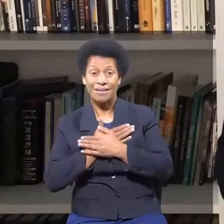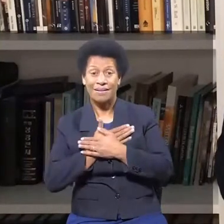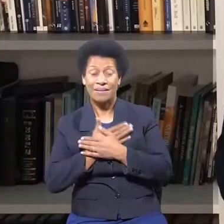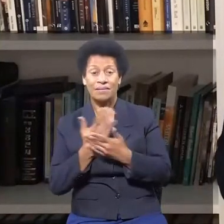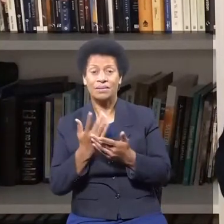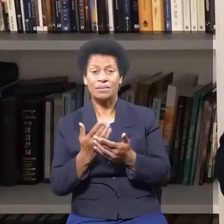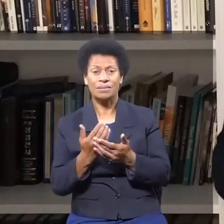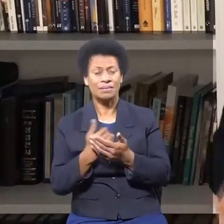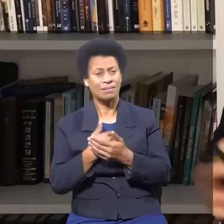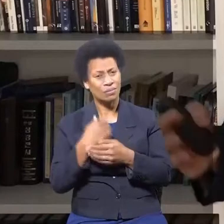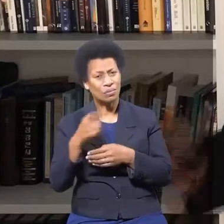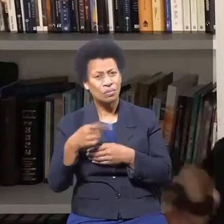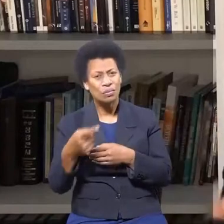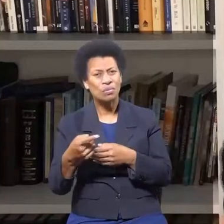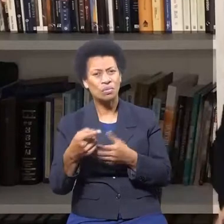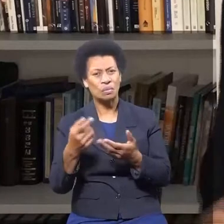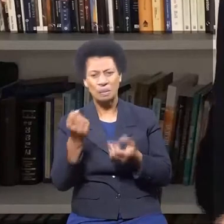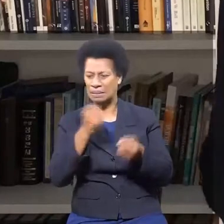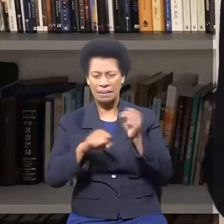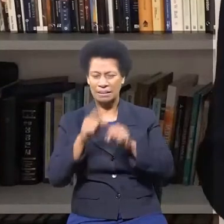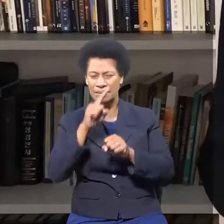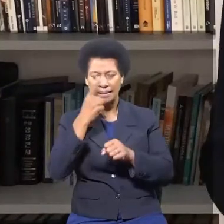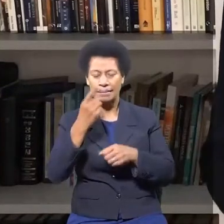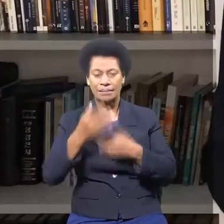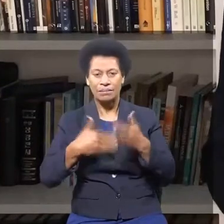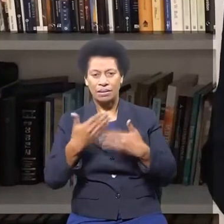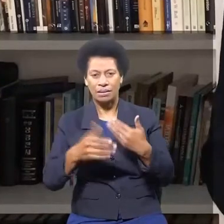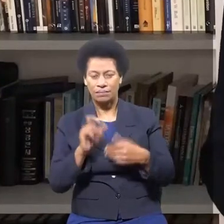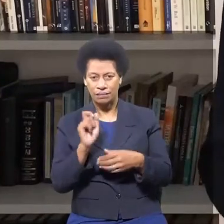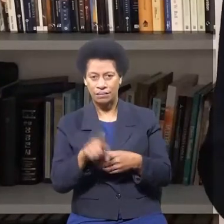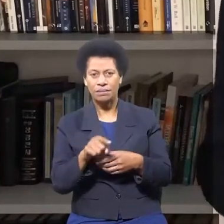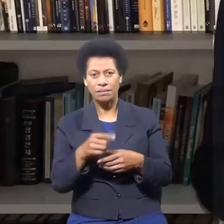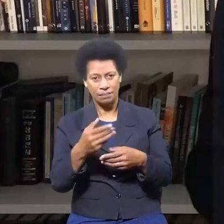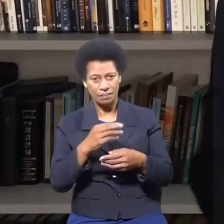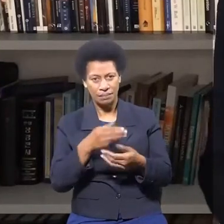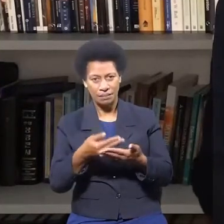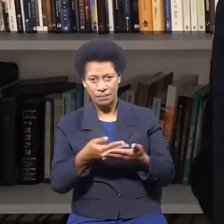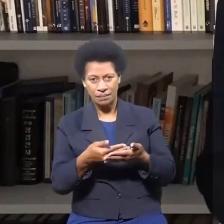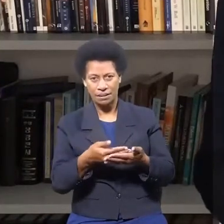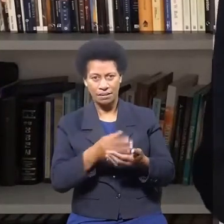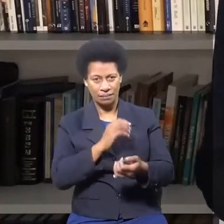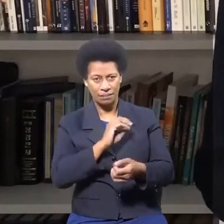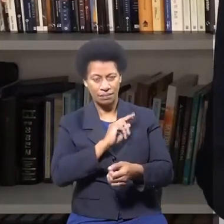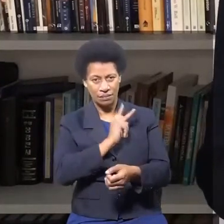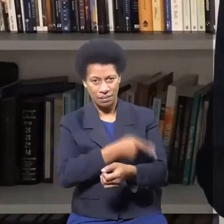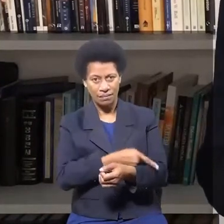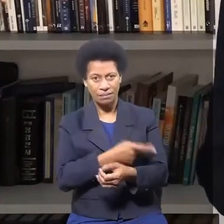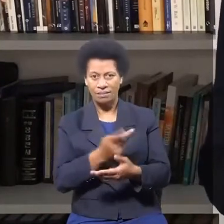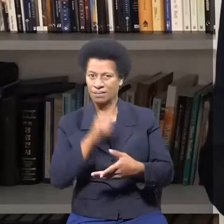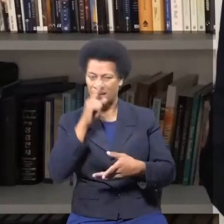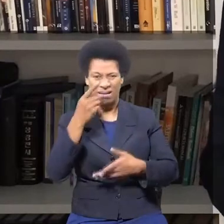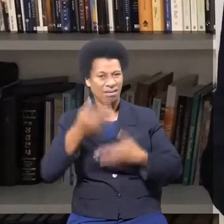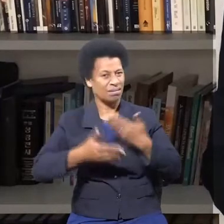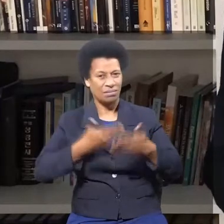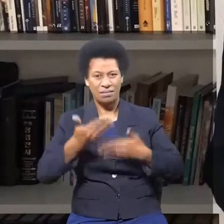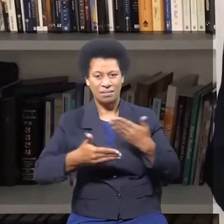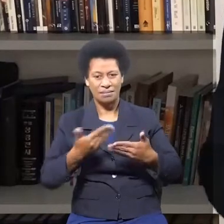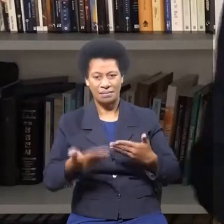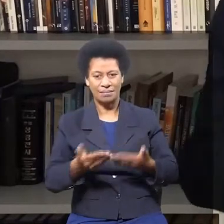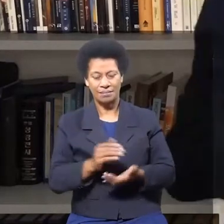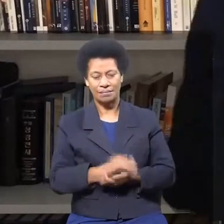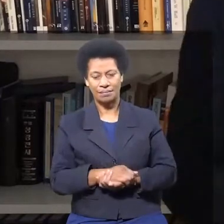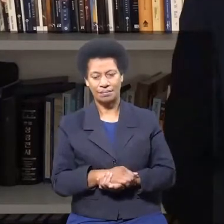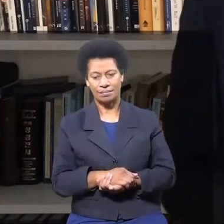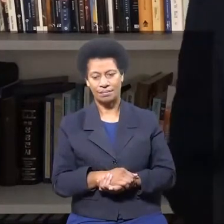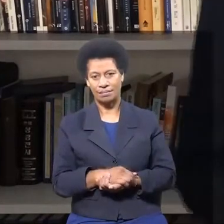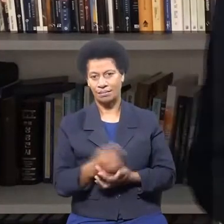intimacy. And yet science cannot explain it, and most likely never will be able to explain it.